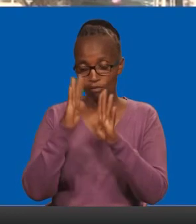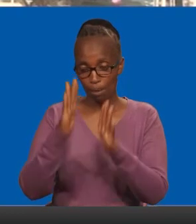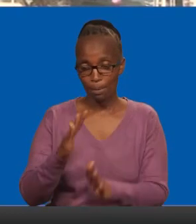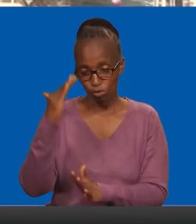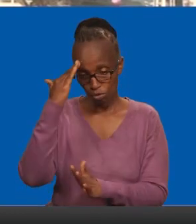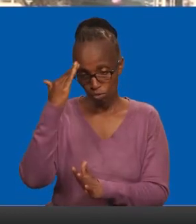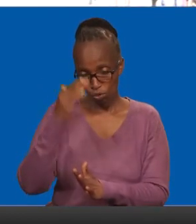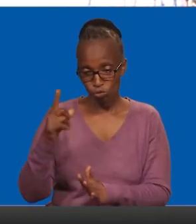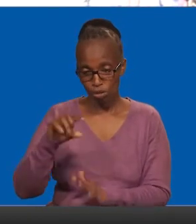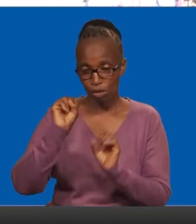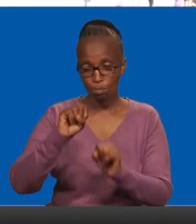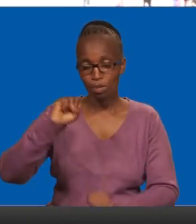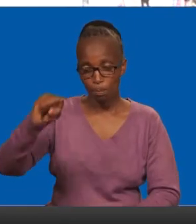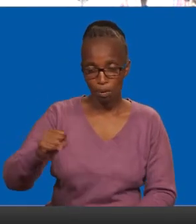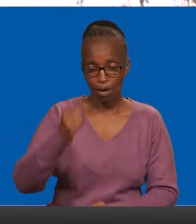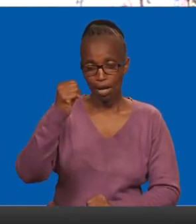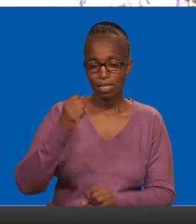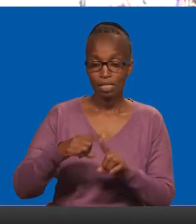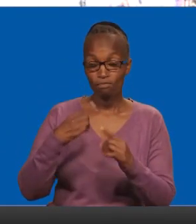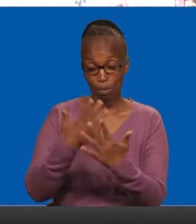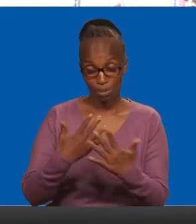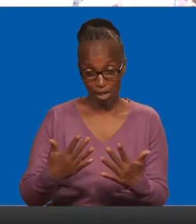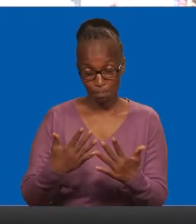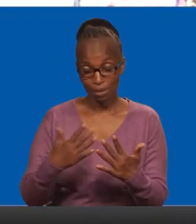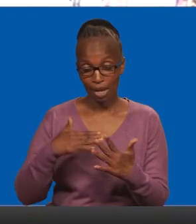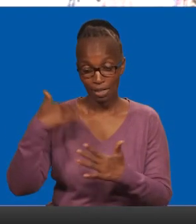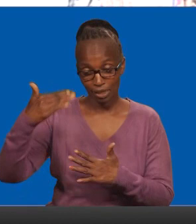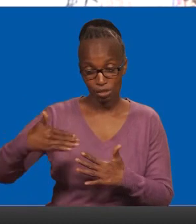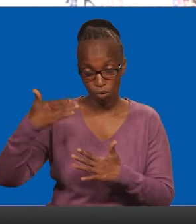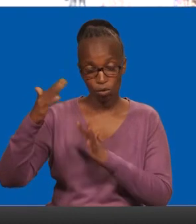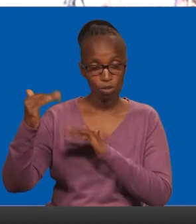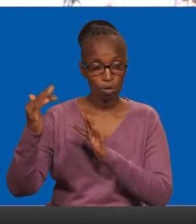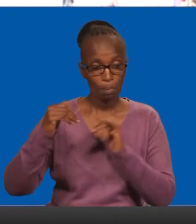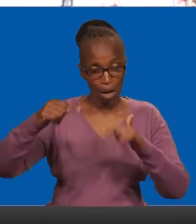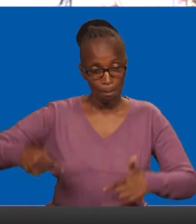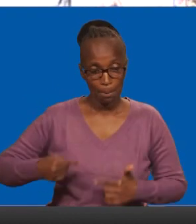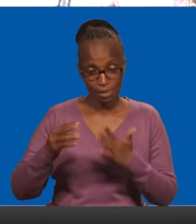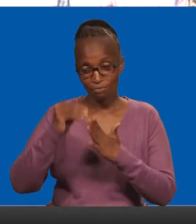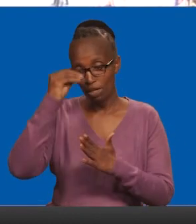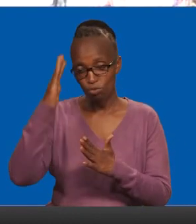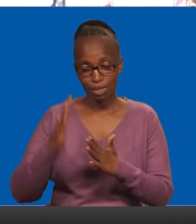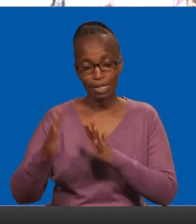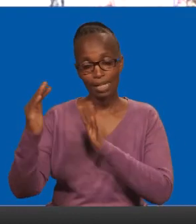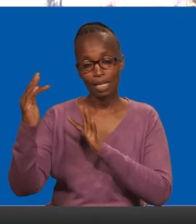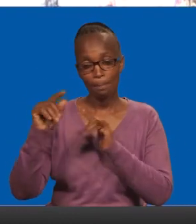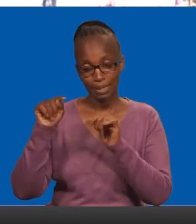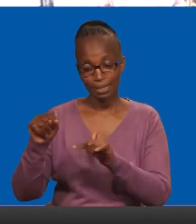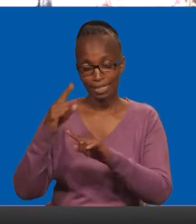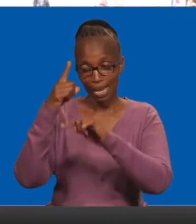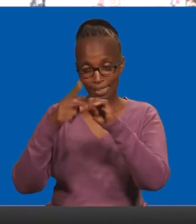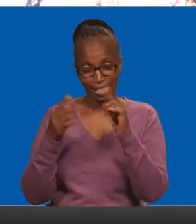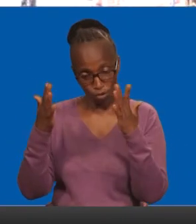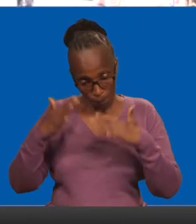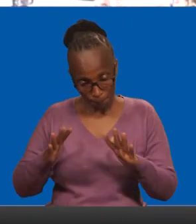and there's always hope. Being a student, I expect this year nimalize shule. Na nikimaliza si na expect